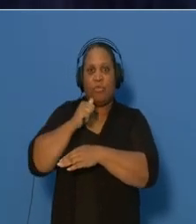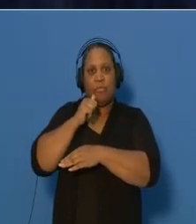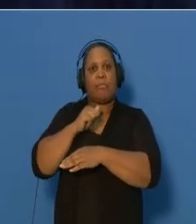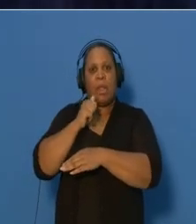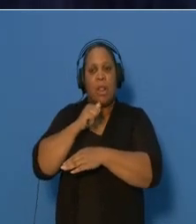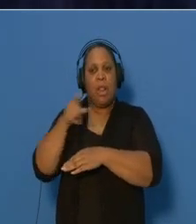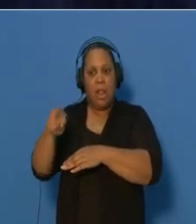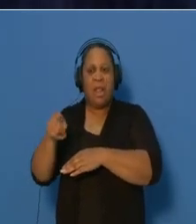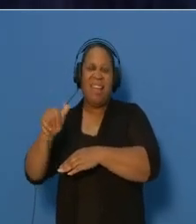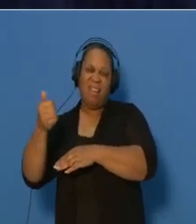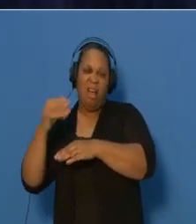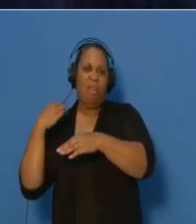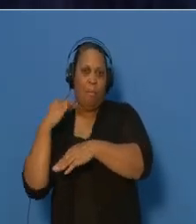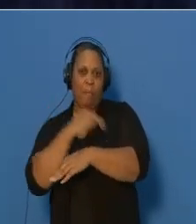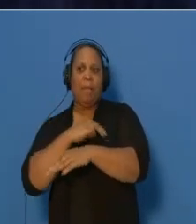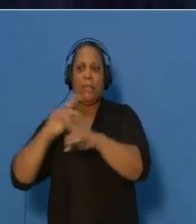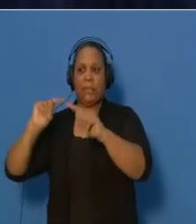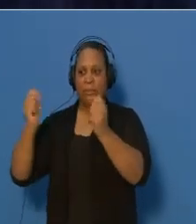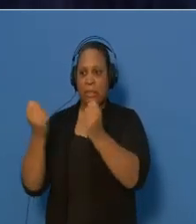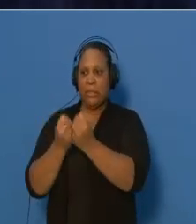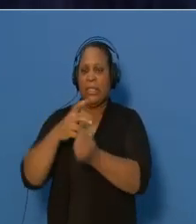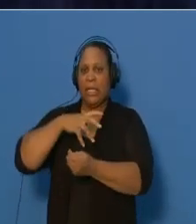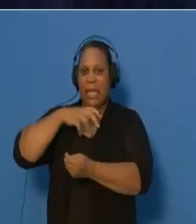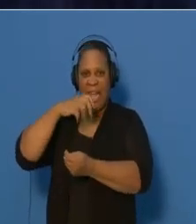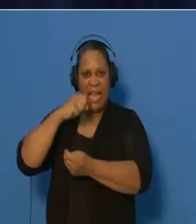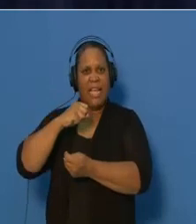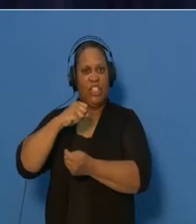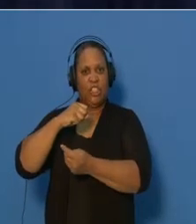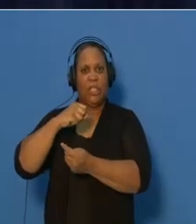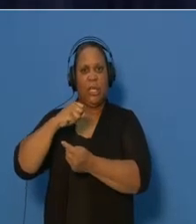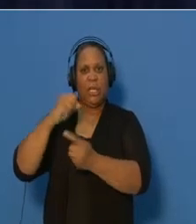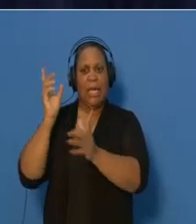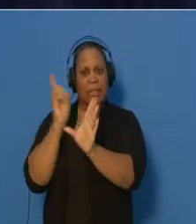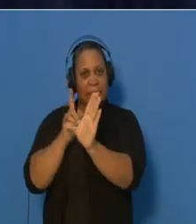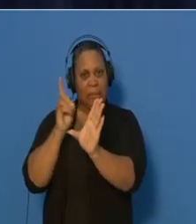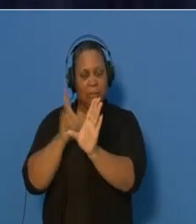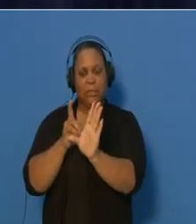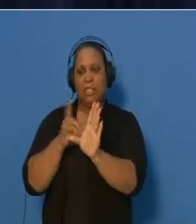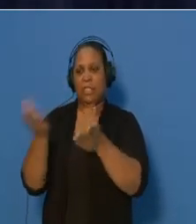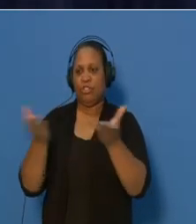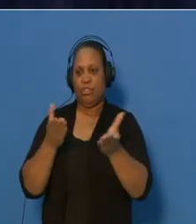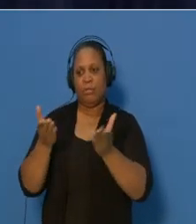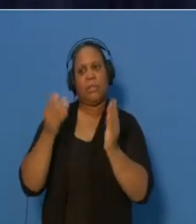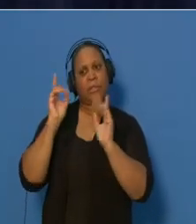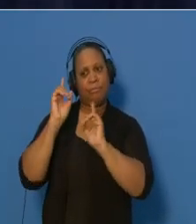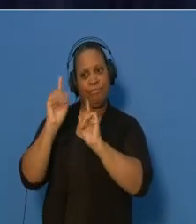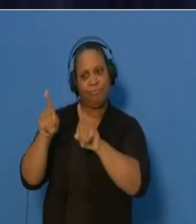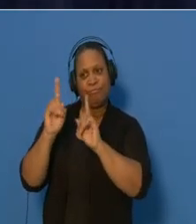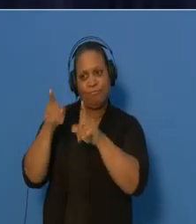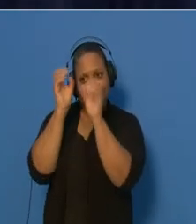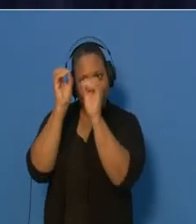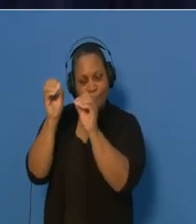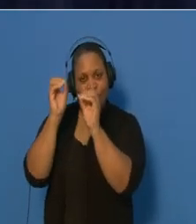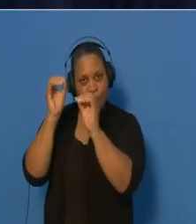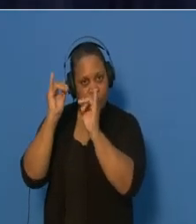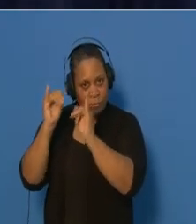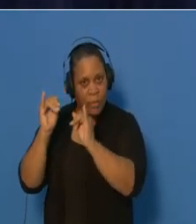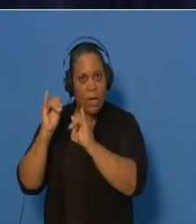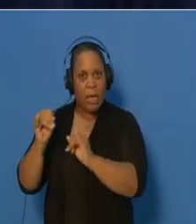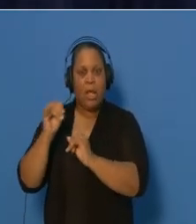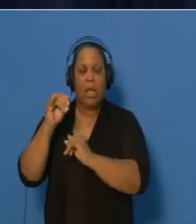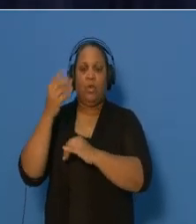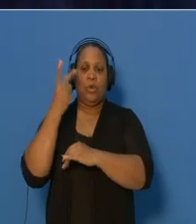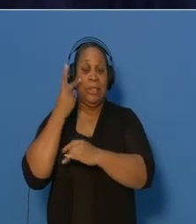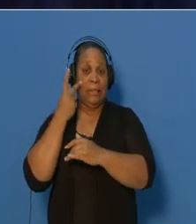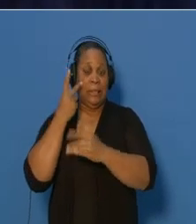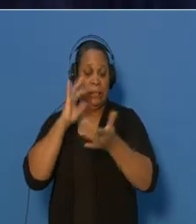other members of the team in Aging and Disability Services going to the rest homes to provide them with guidance. In fact, if you look at the website of the Ministry of Health, we